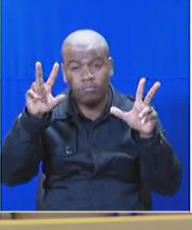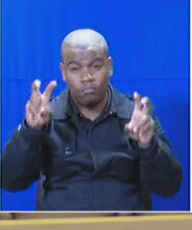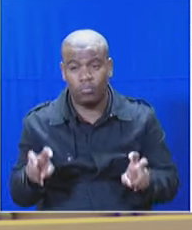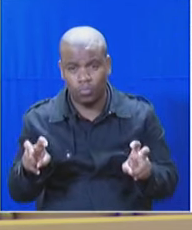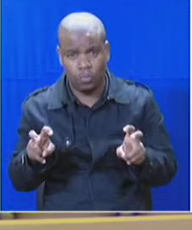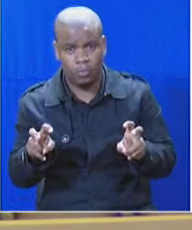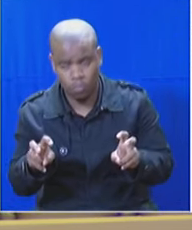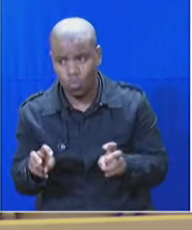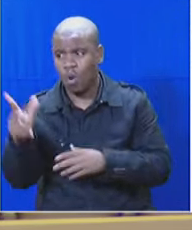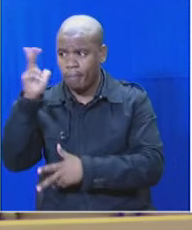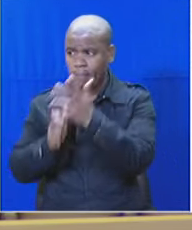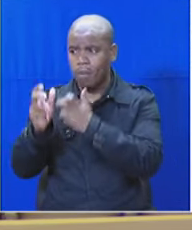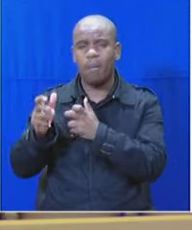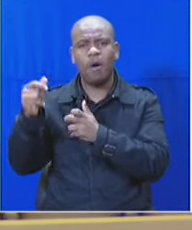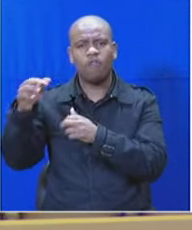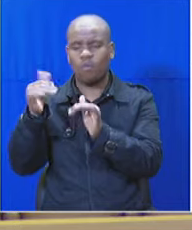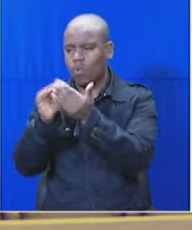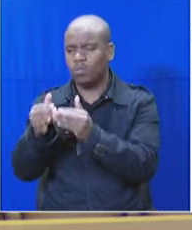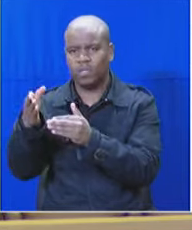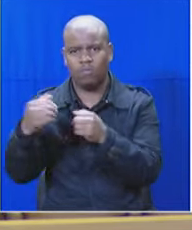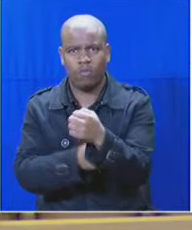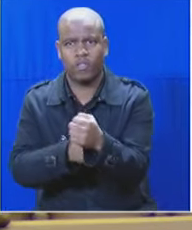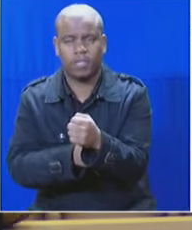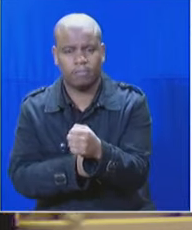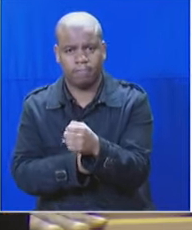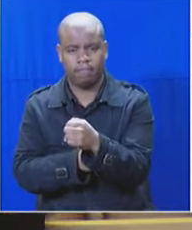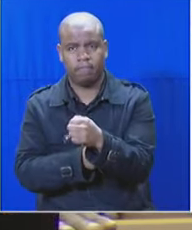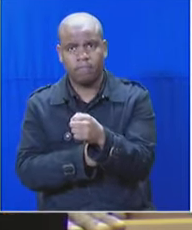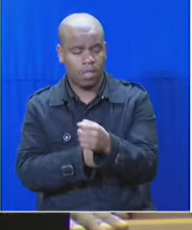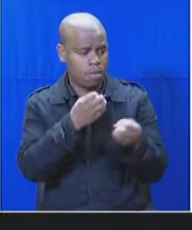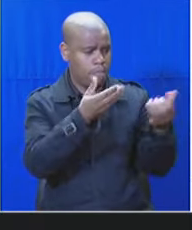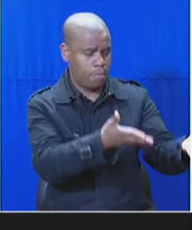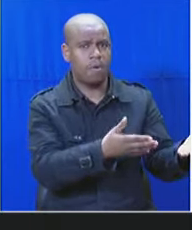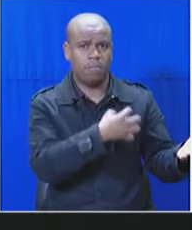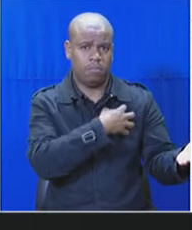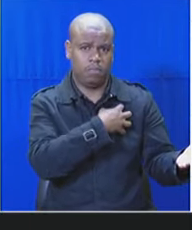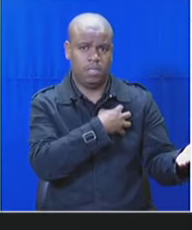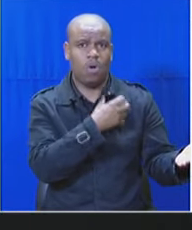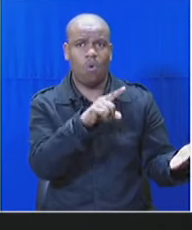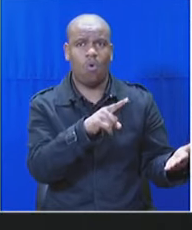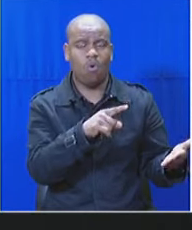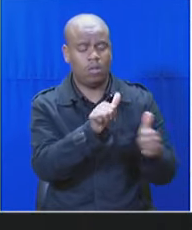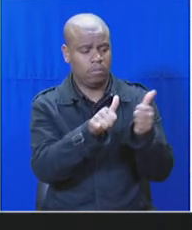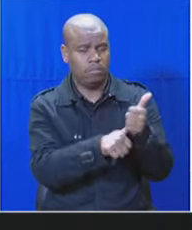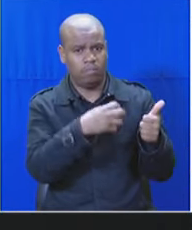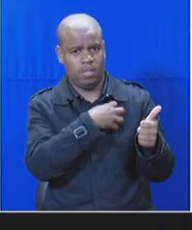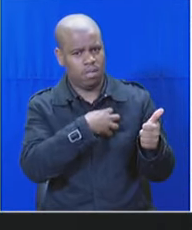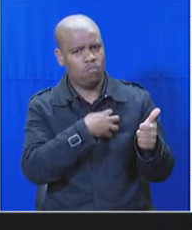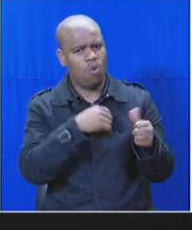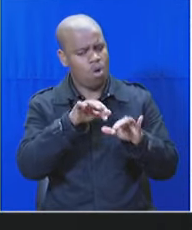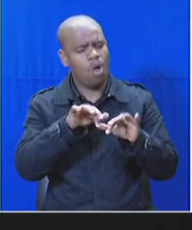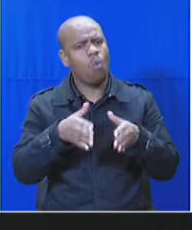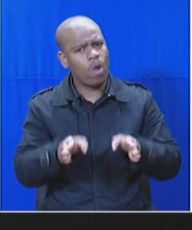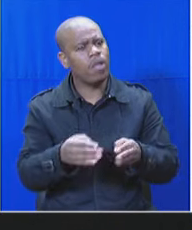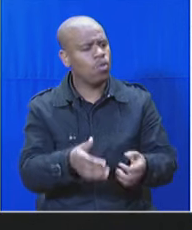your constituency. You can do that to any minister or deputy minister that are here. But the way you did it, the spectacular